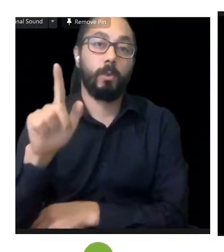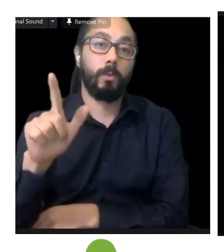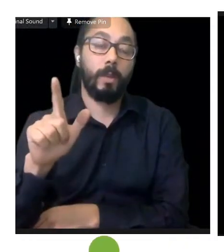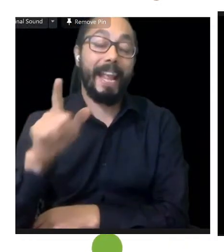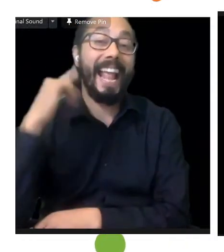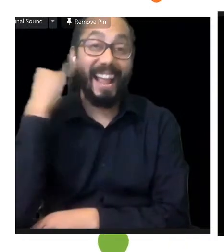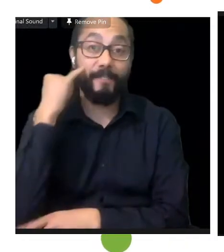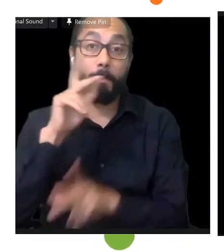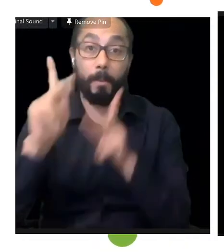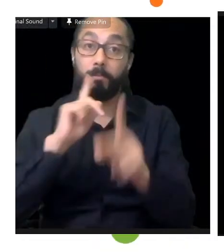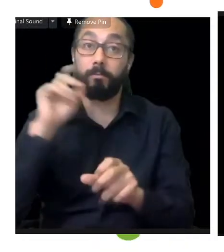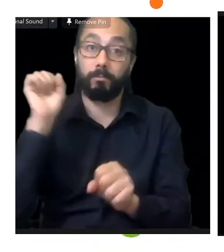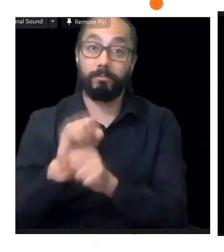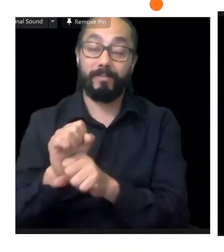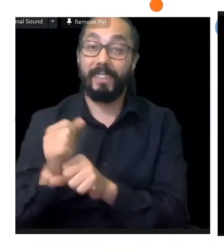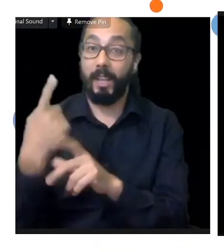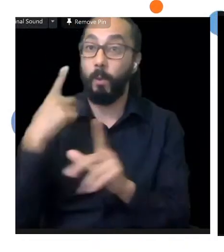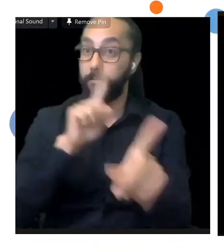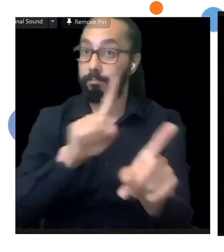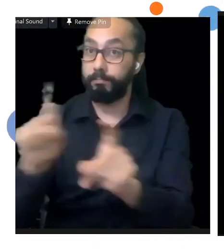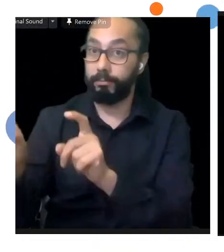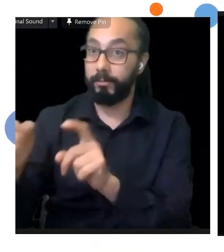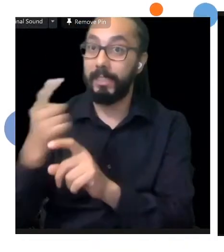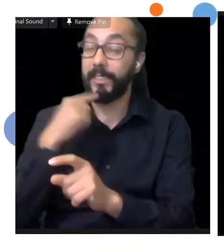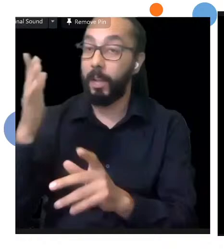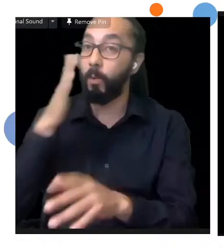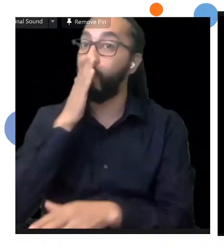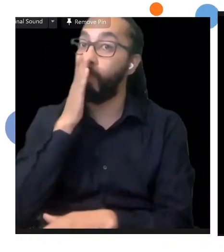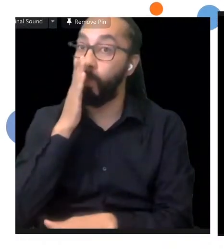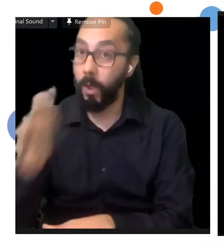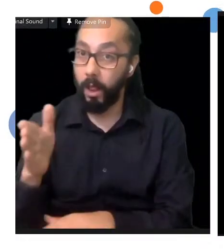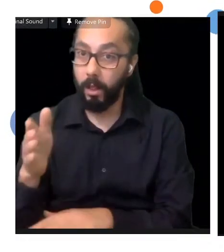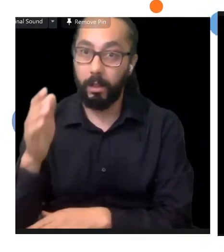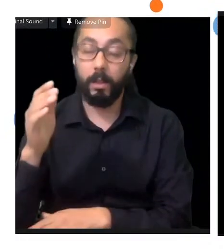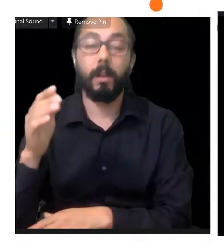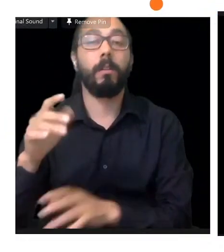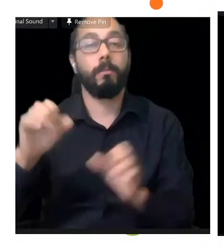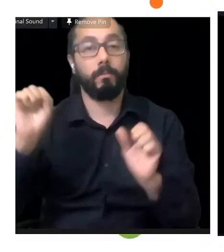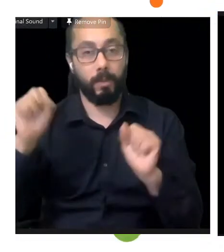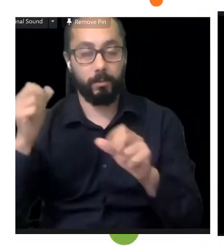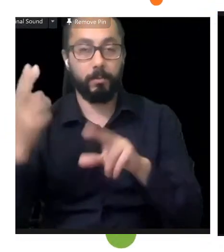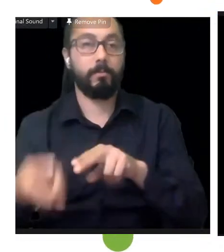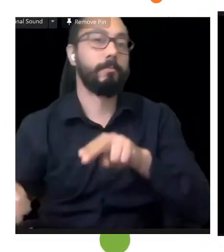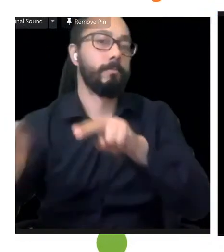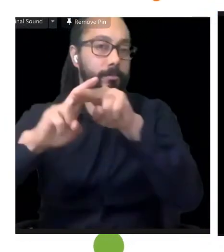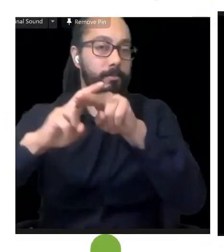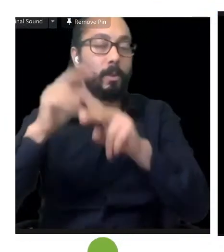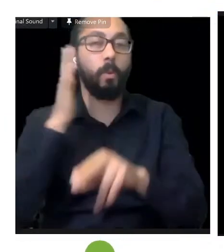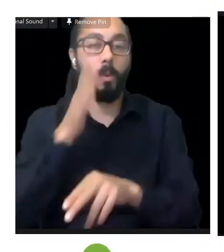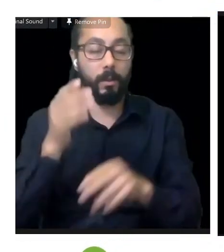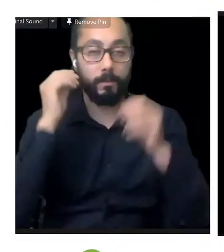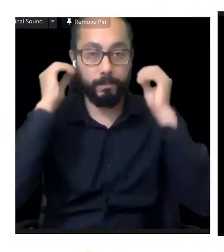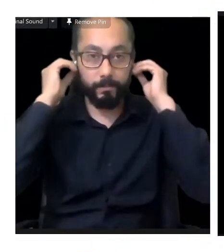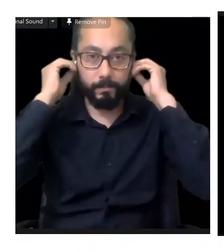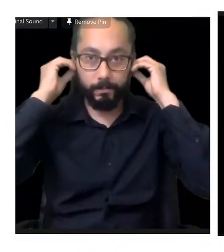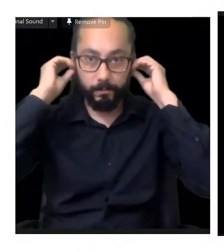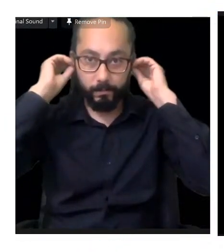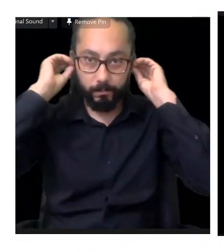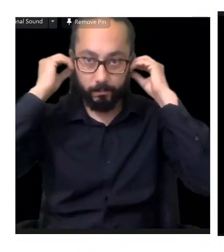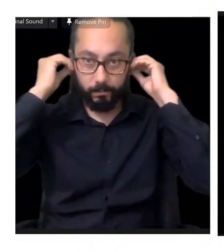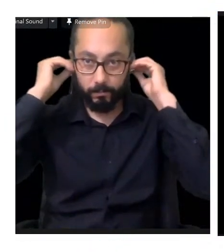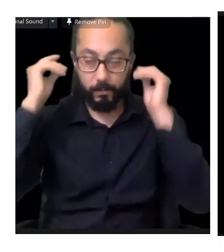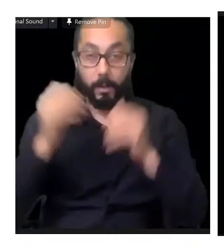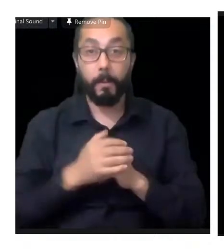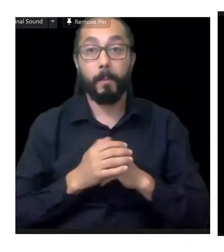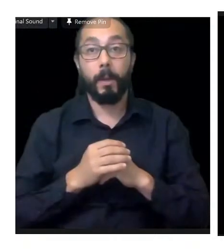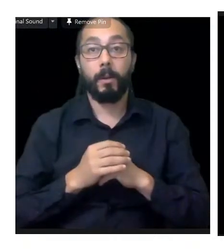on what they say they would like to deliver, that there could be a bit of a rebound. But the key takeaway here is that there's